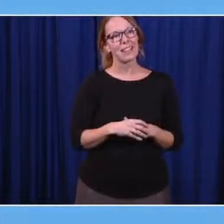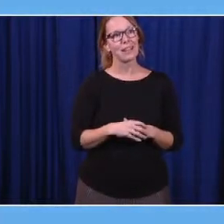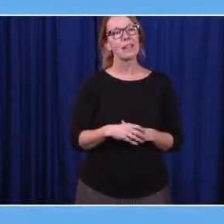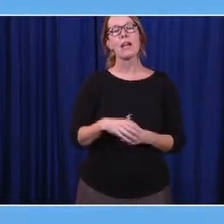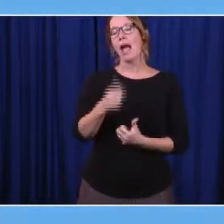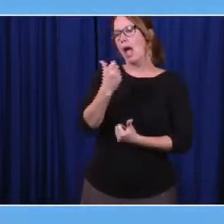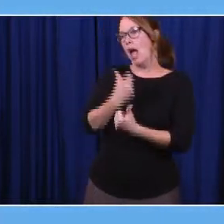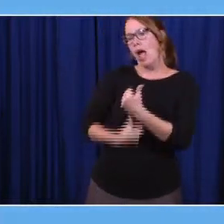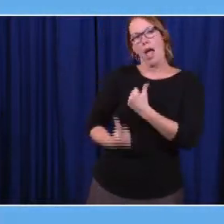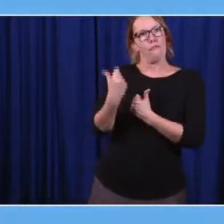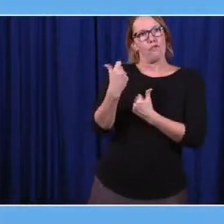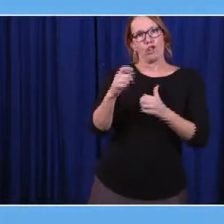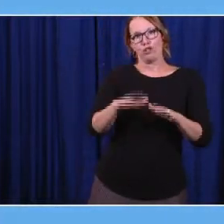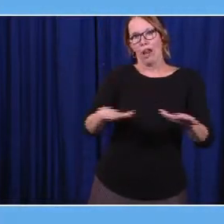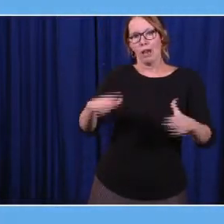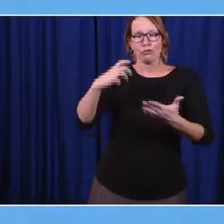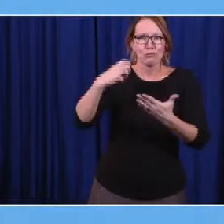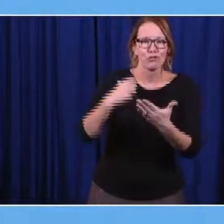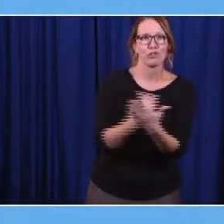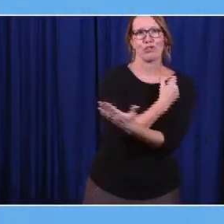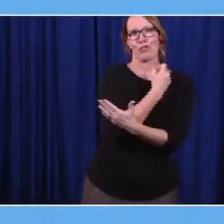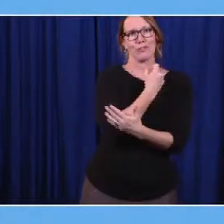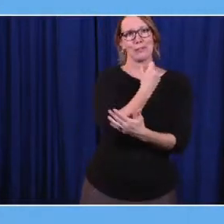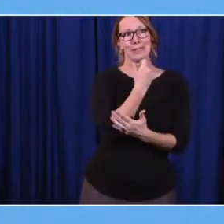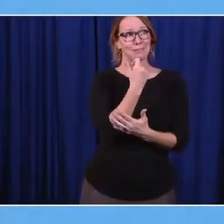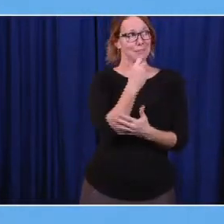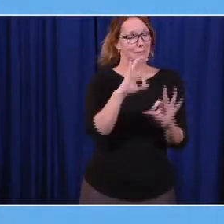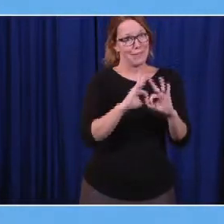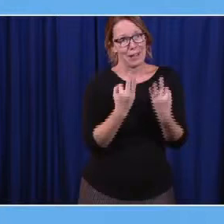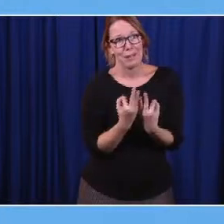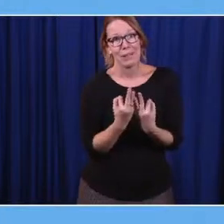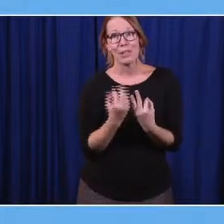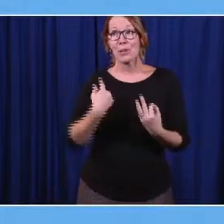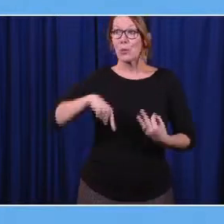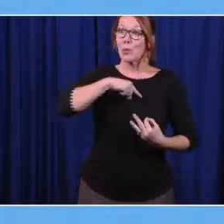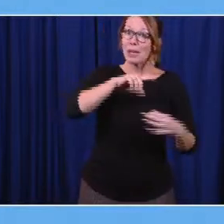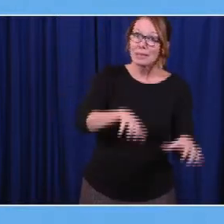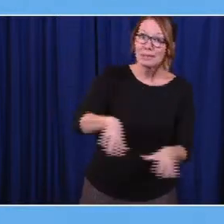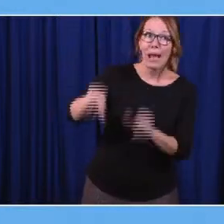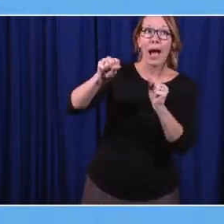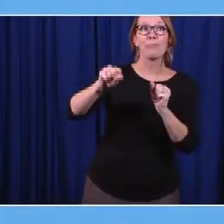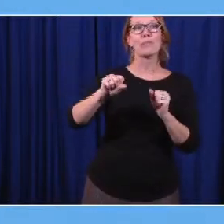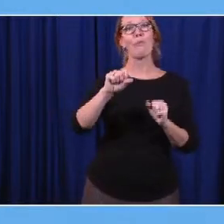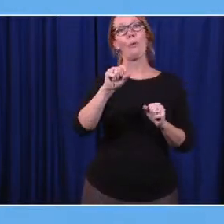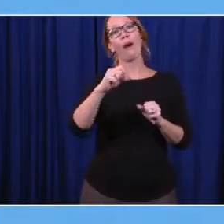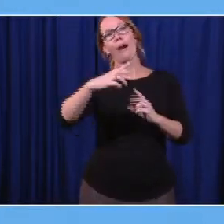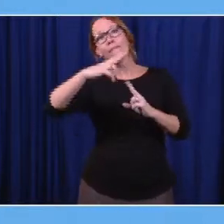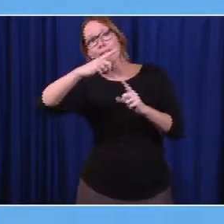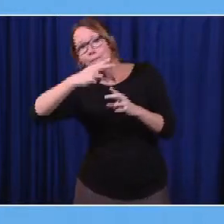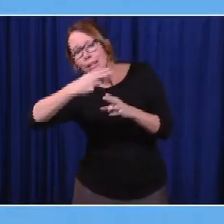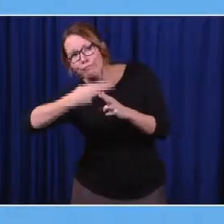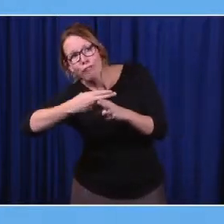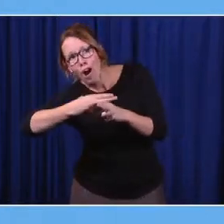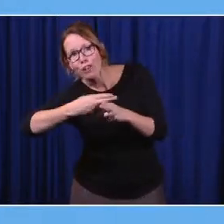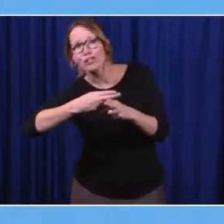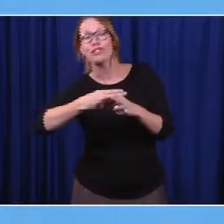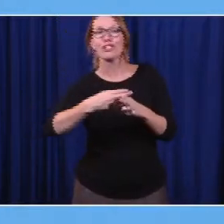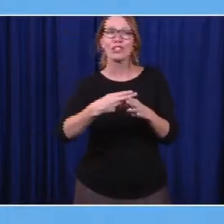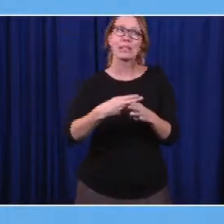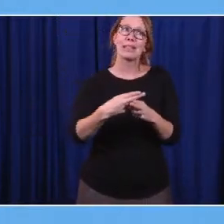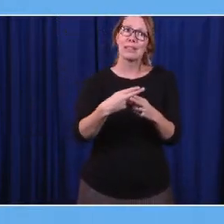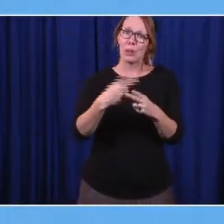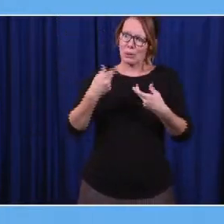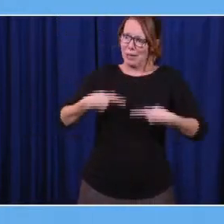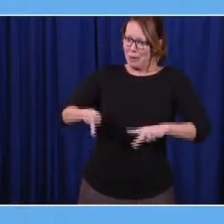child deserves a chance. And when you adopt or foster these kids, you are giving them an opportunity to grow to be a